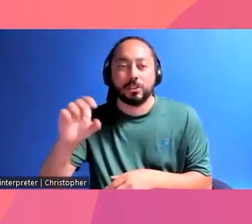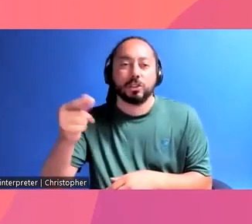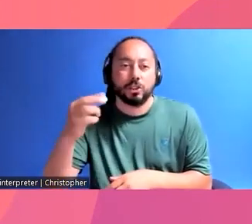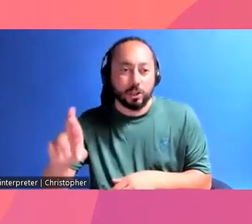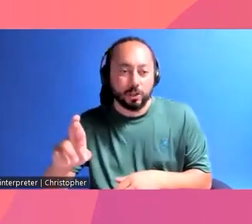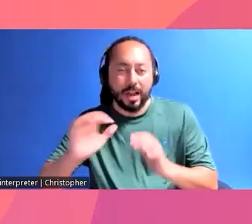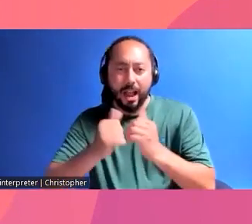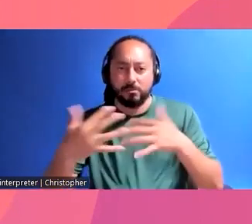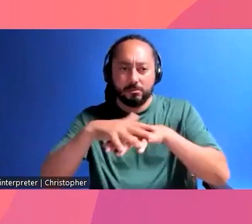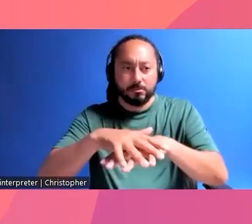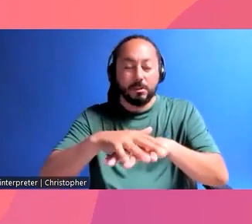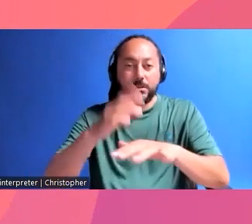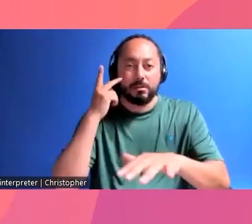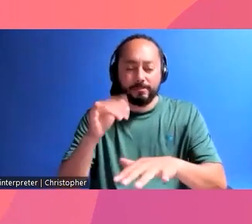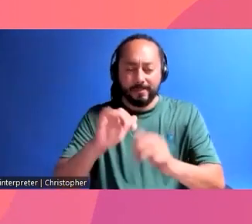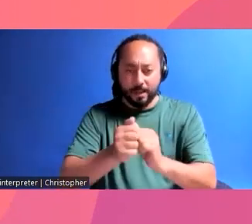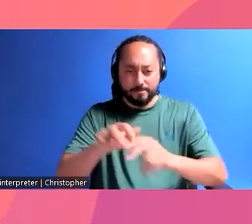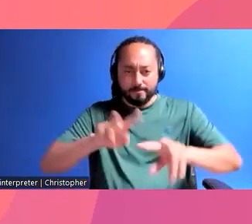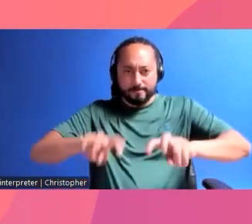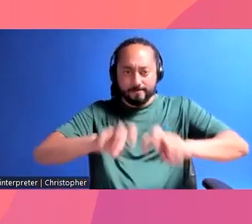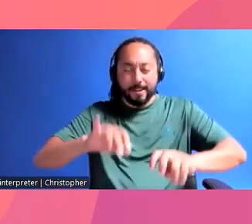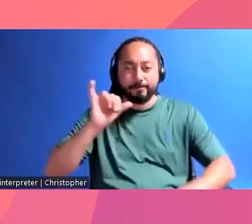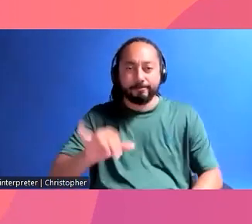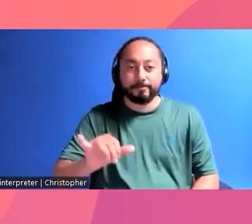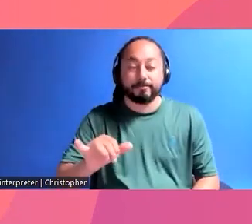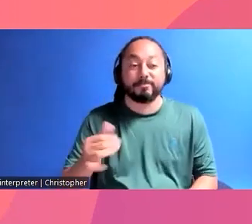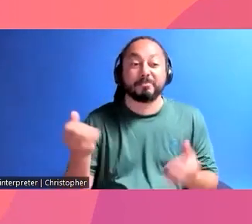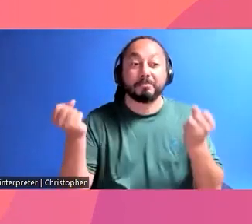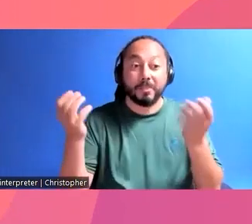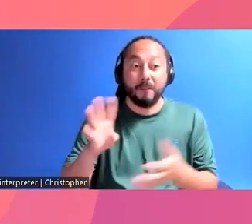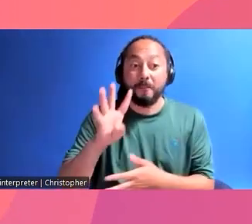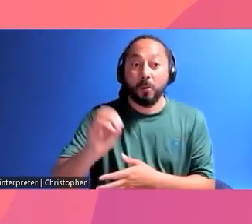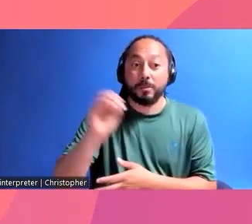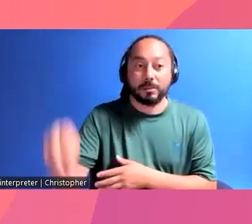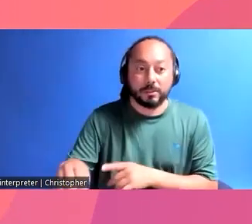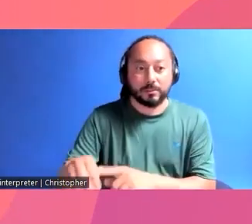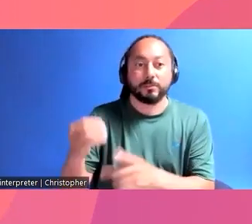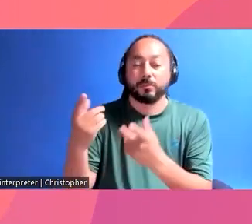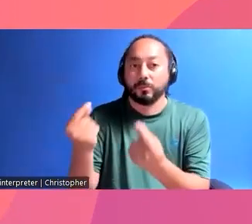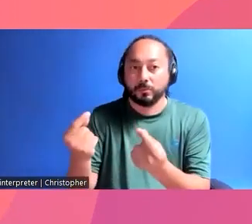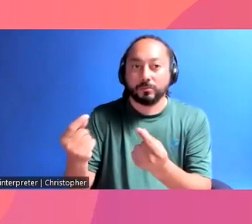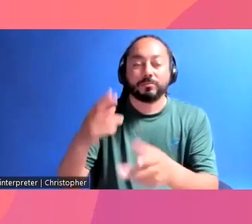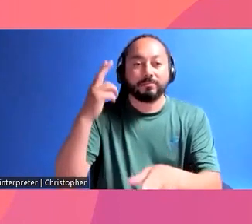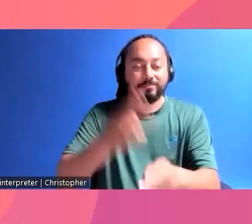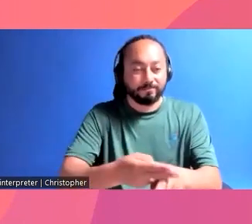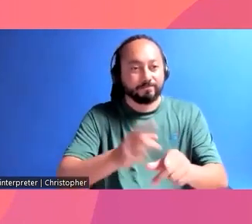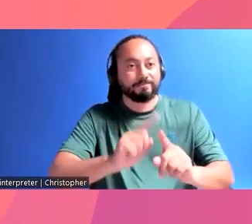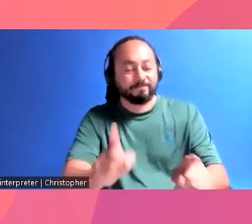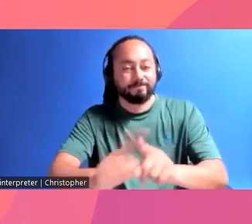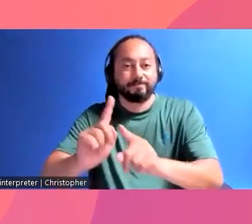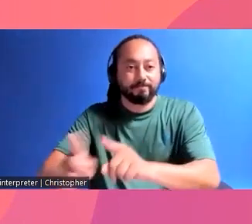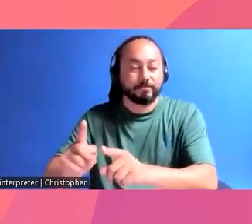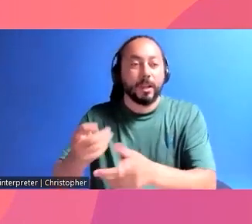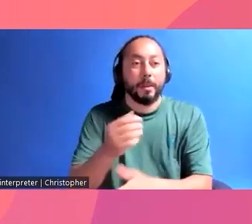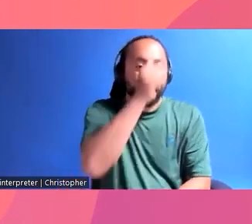over 40% of the studies misuse the term gender to refer to dichotomous sex differences, such as male